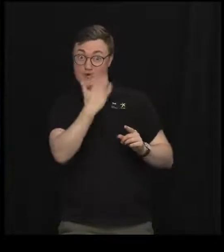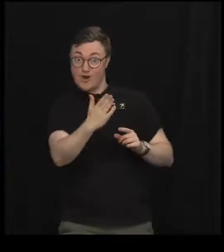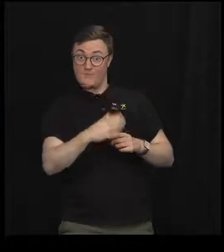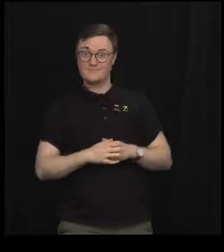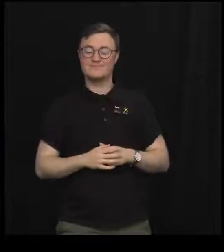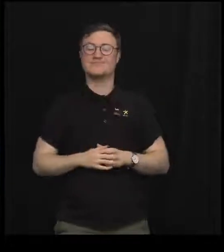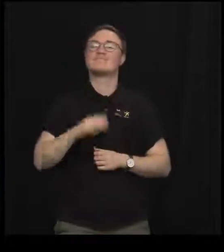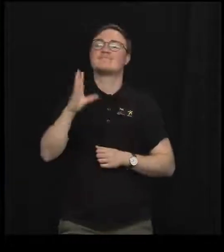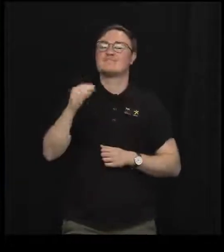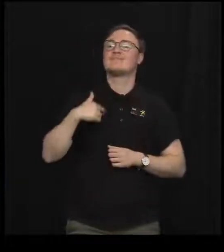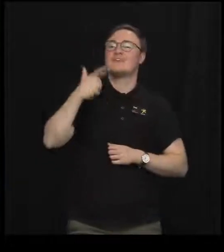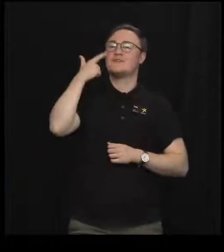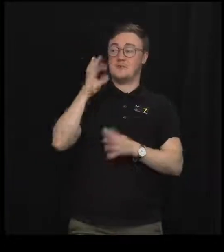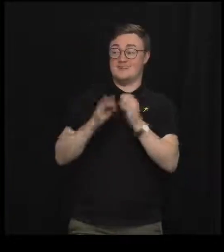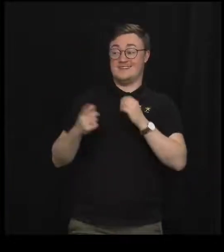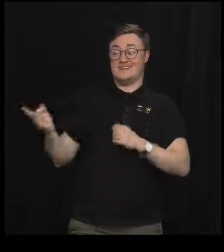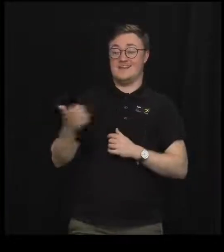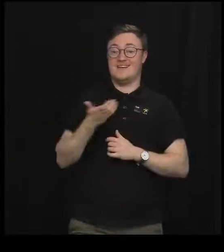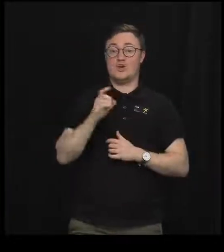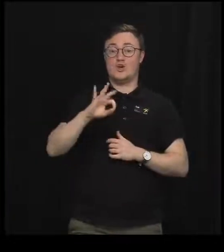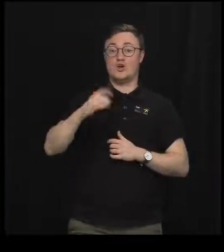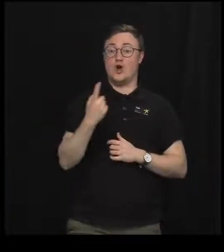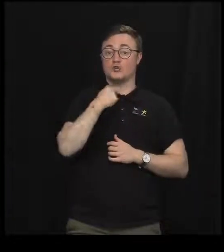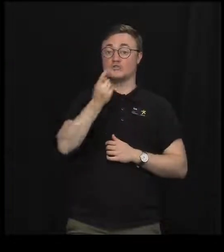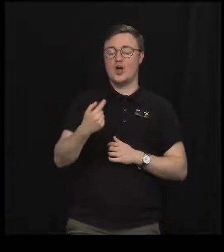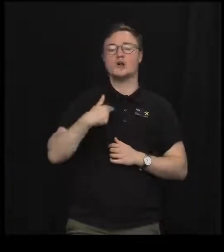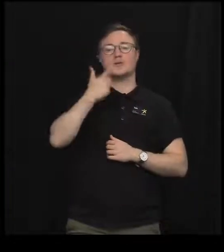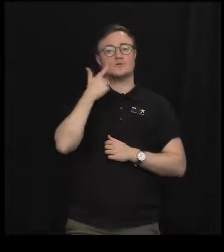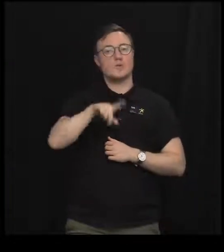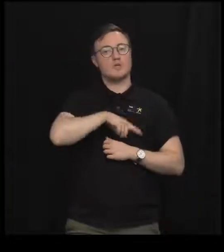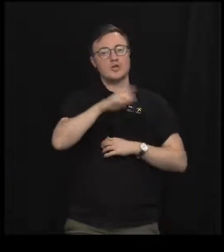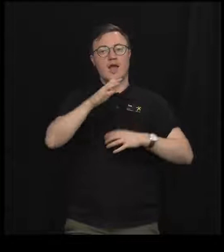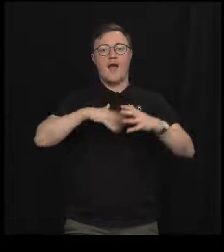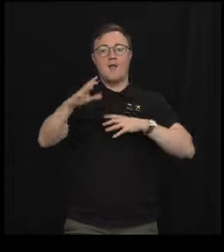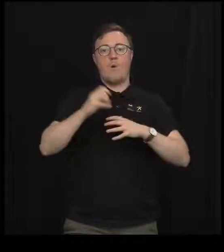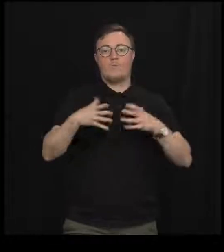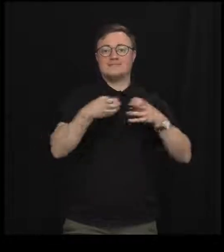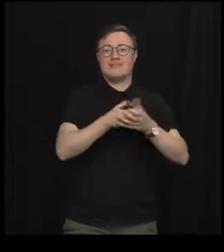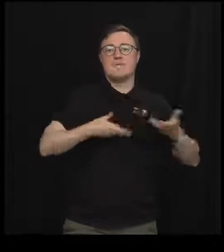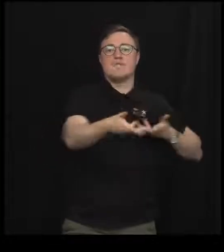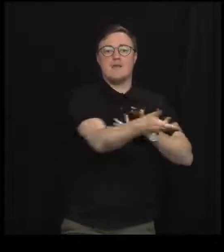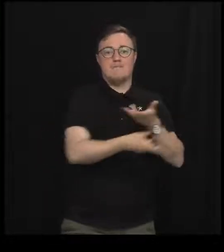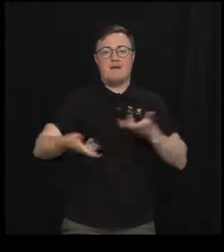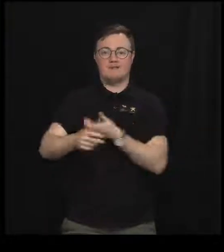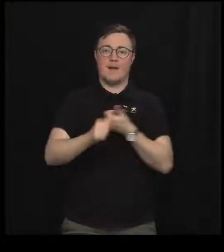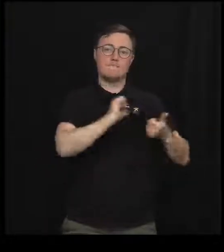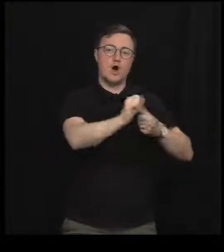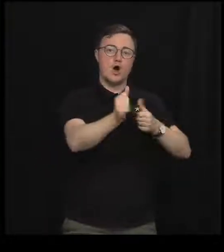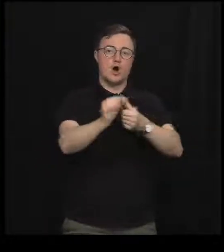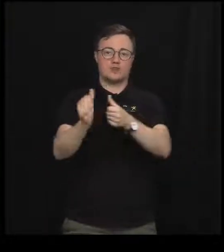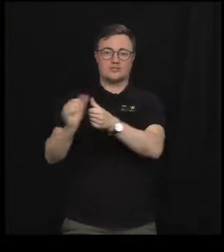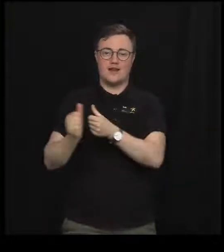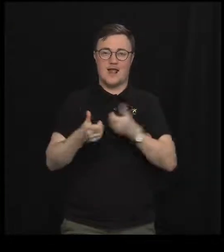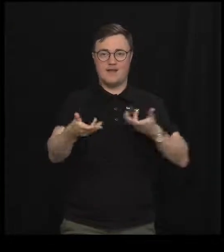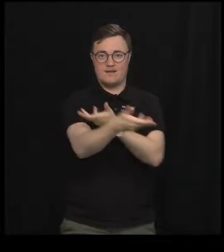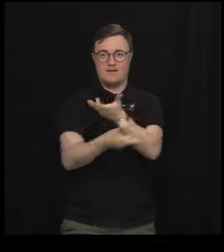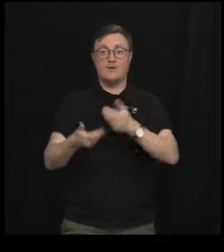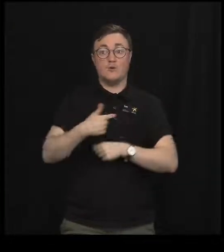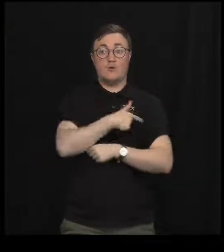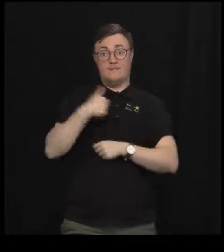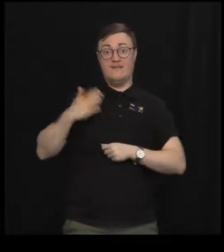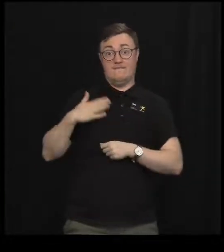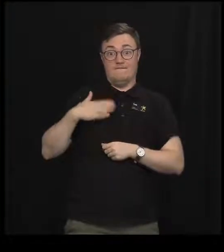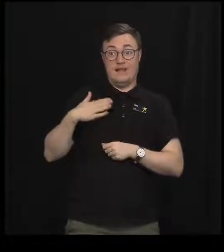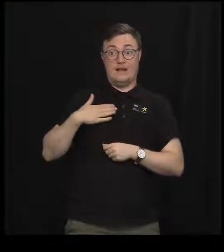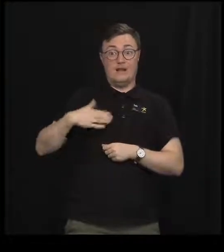I think part of the solution has to be partnerships. So I think we really want to be the preferred partner. And